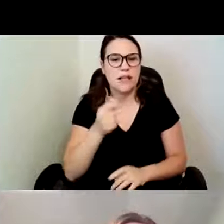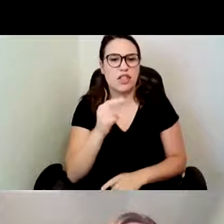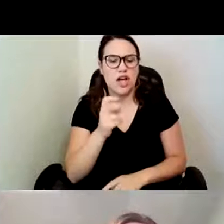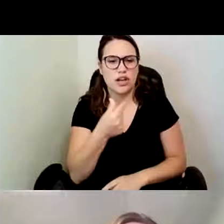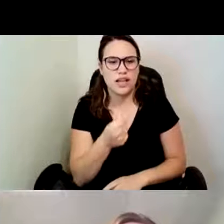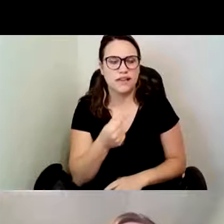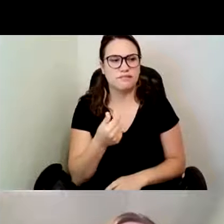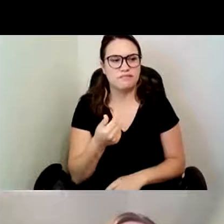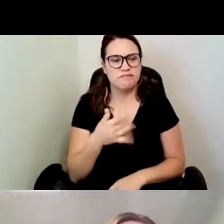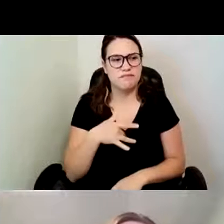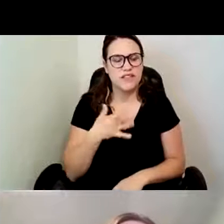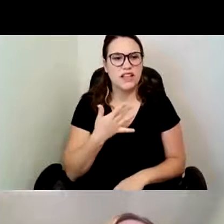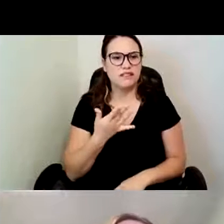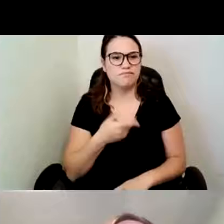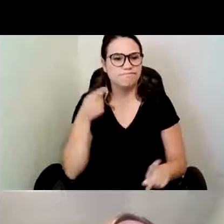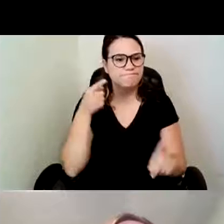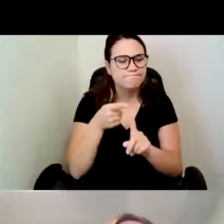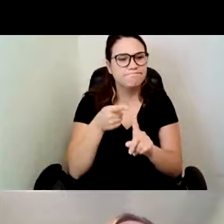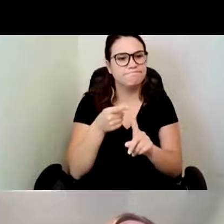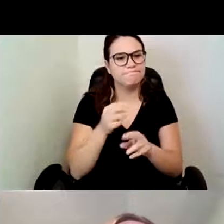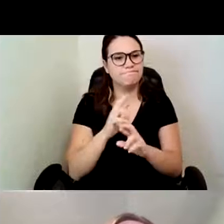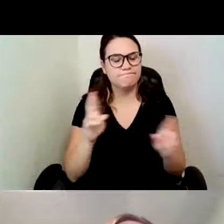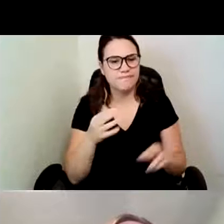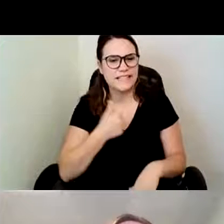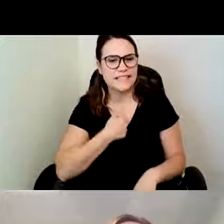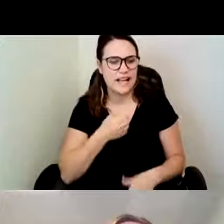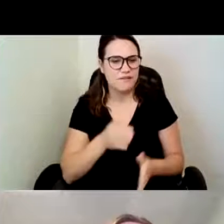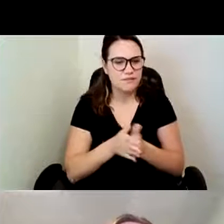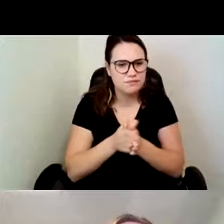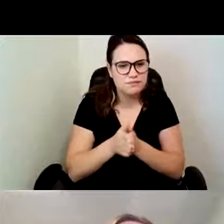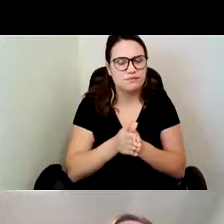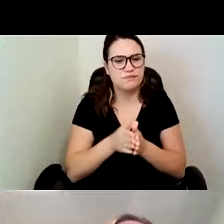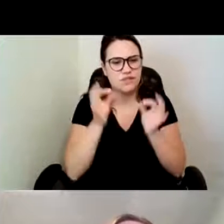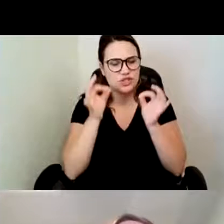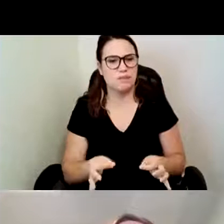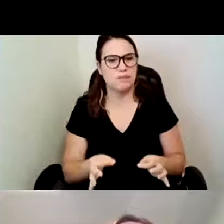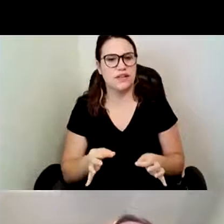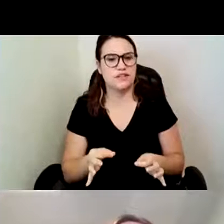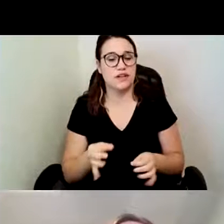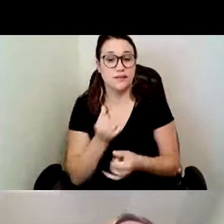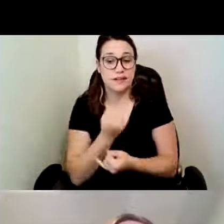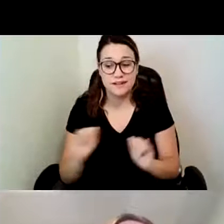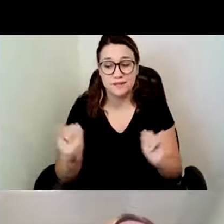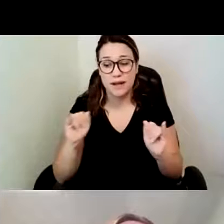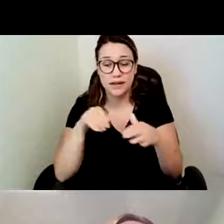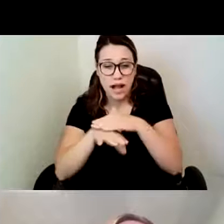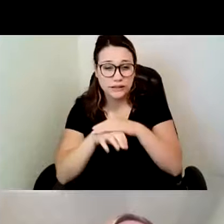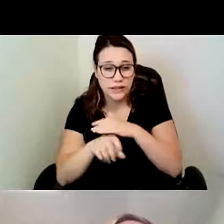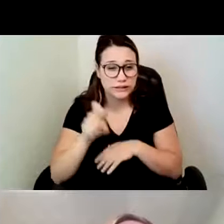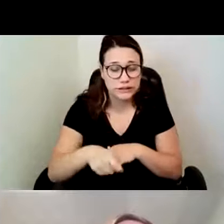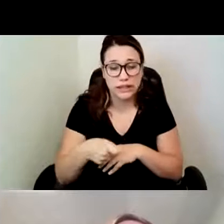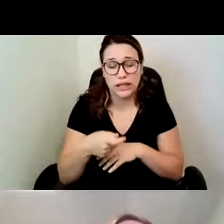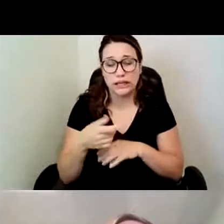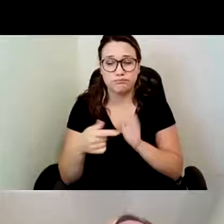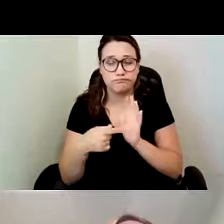of purpose, self-determination, independence, and access to needs such as safe housing,